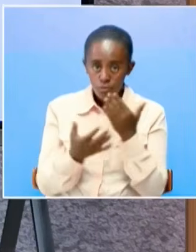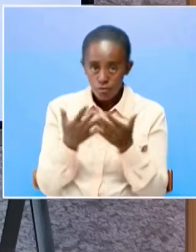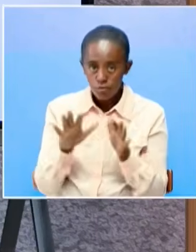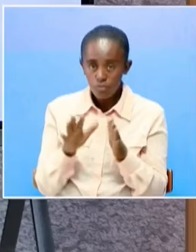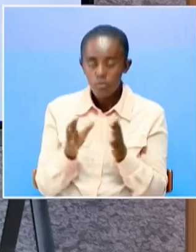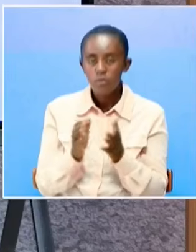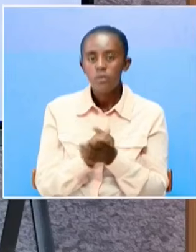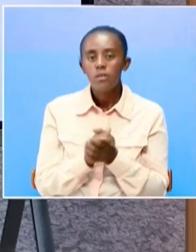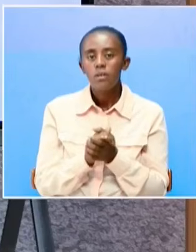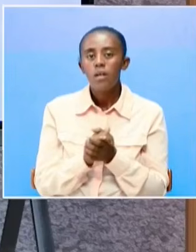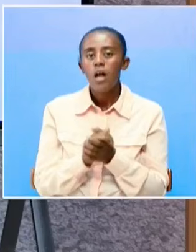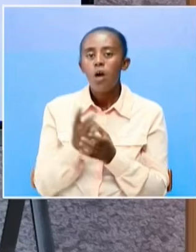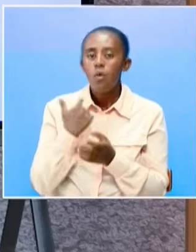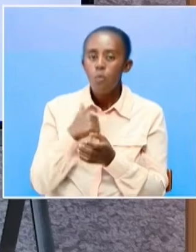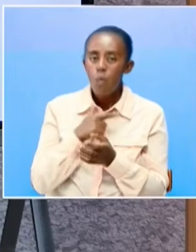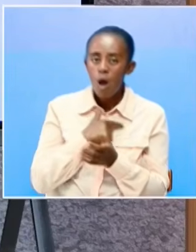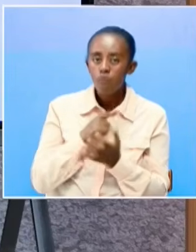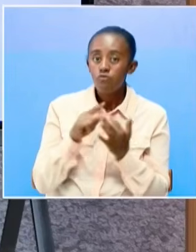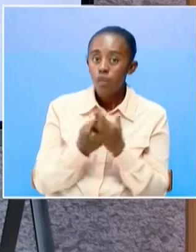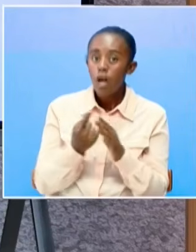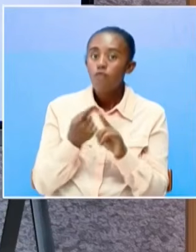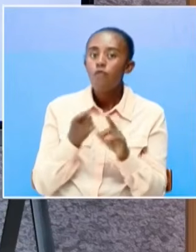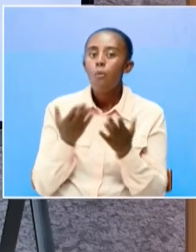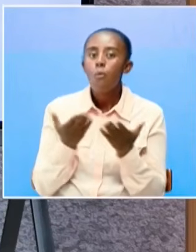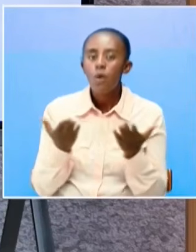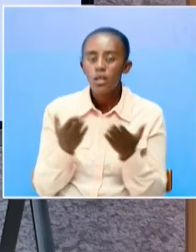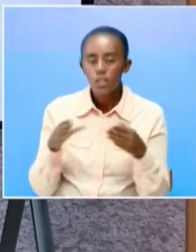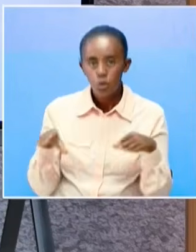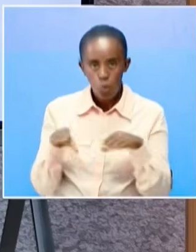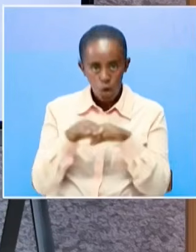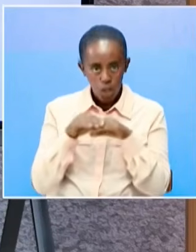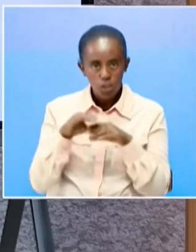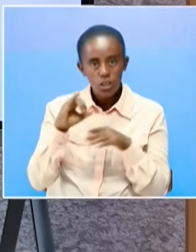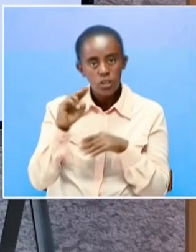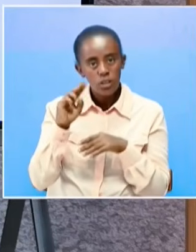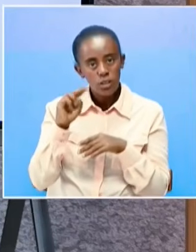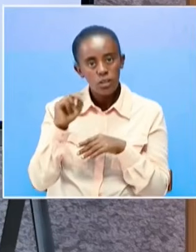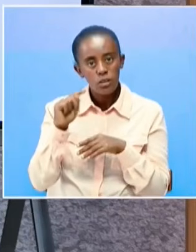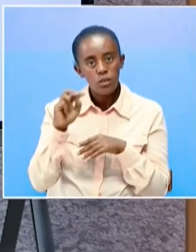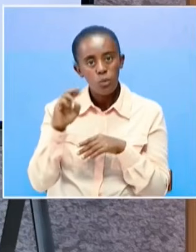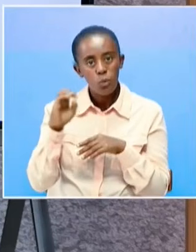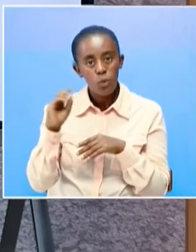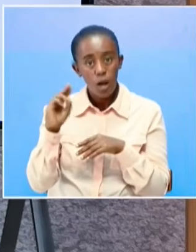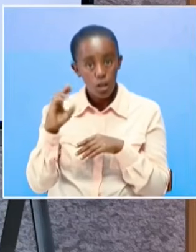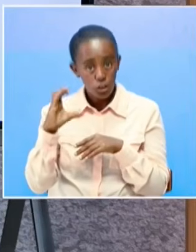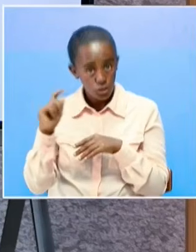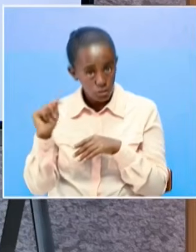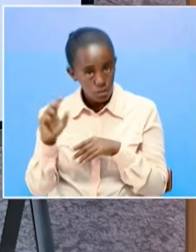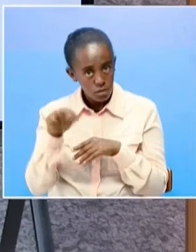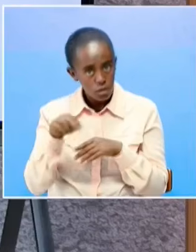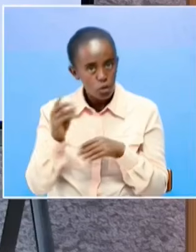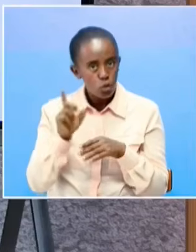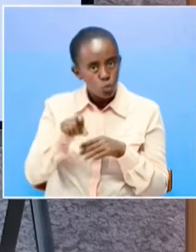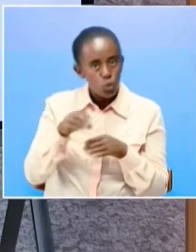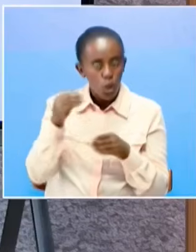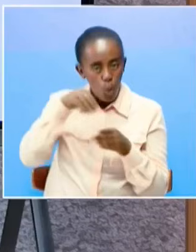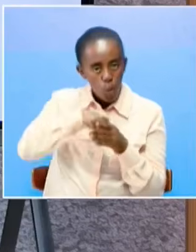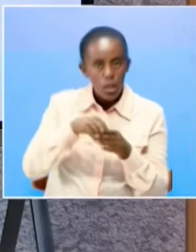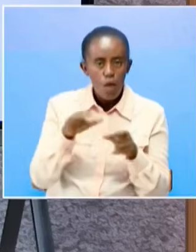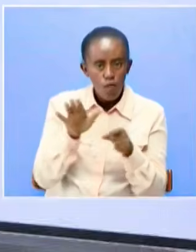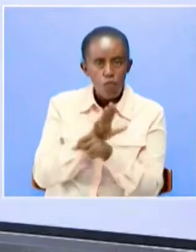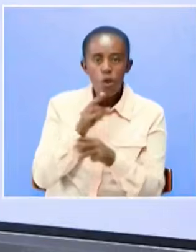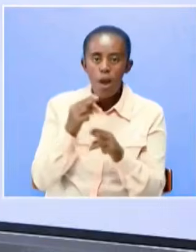far, we have to start from what? Introduction part. Introduction part should contain full